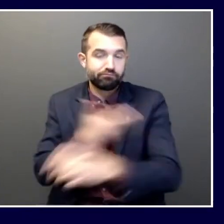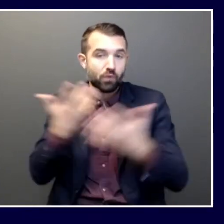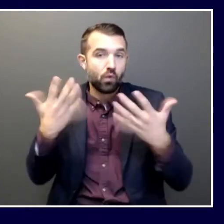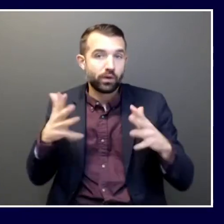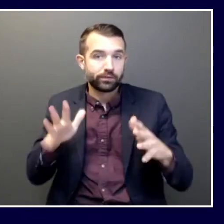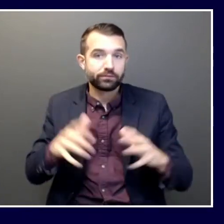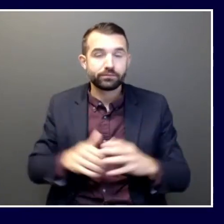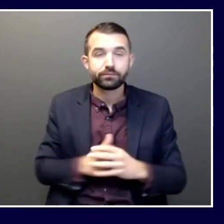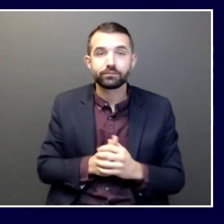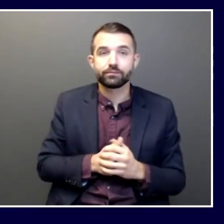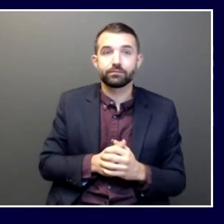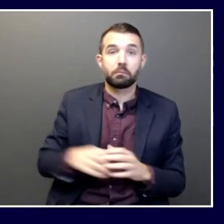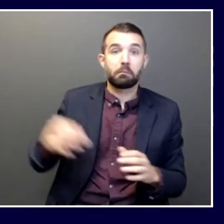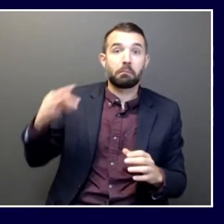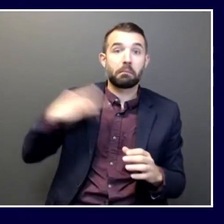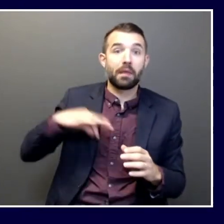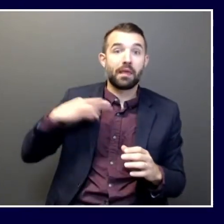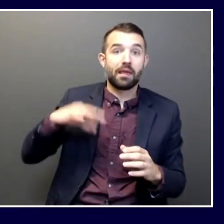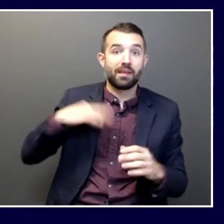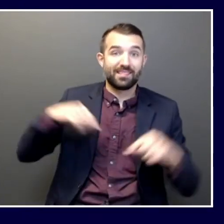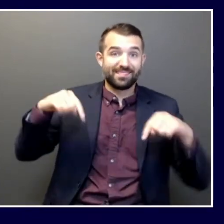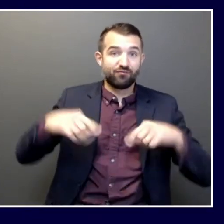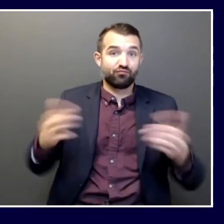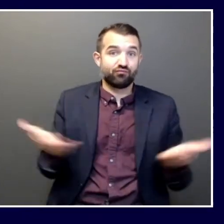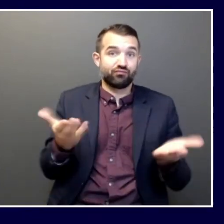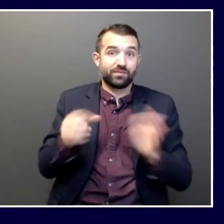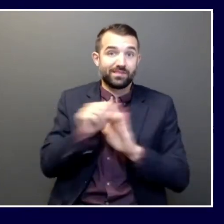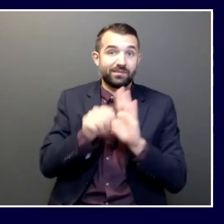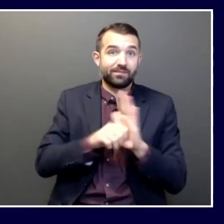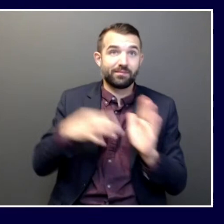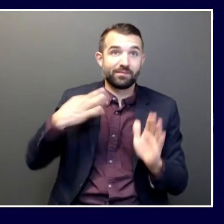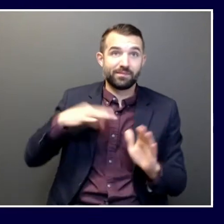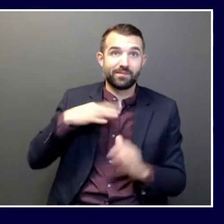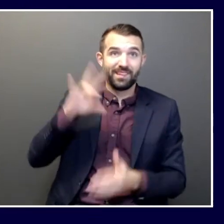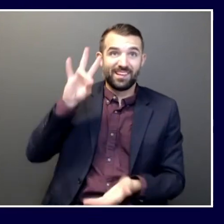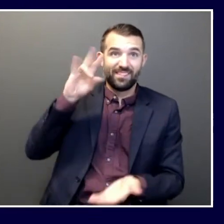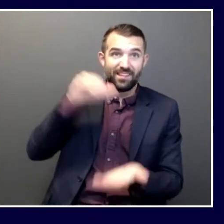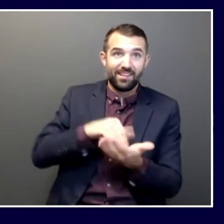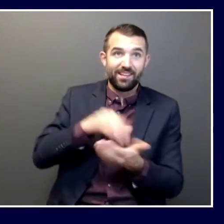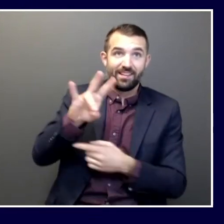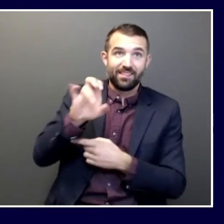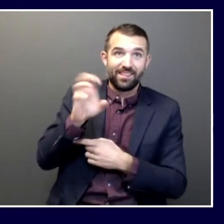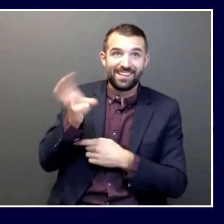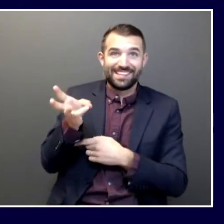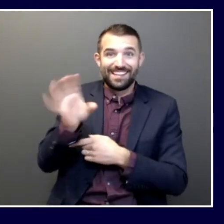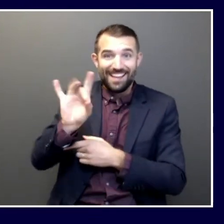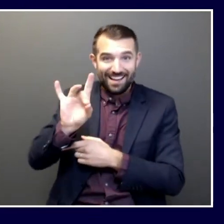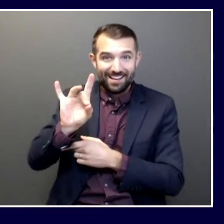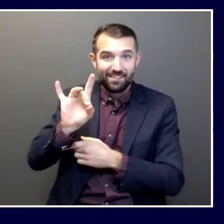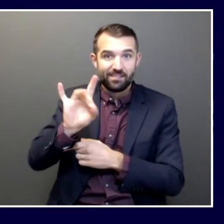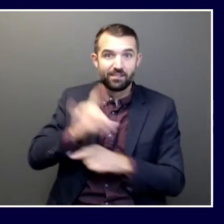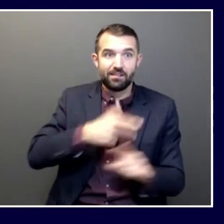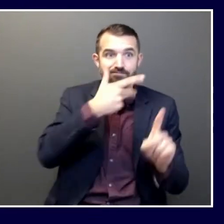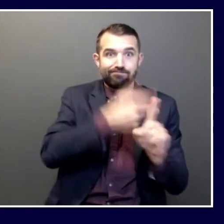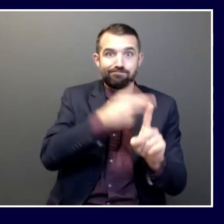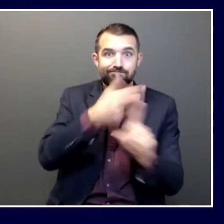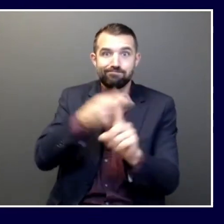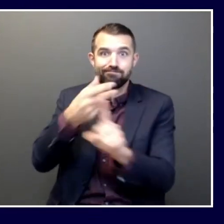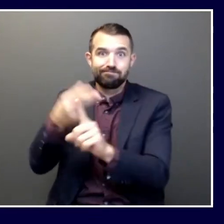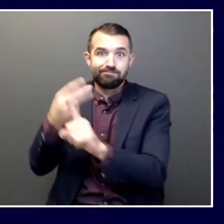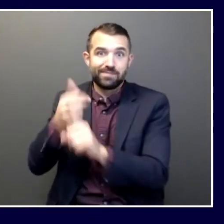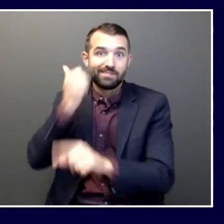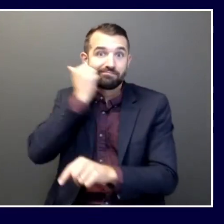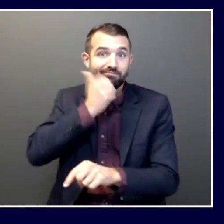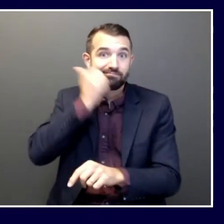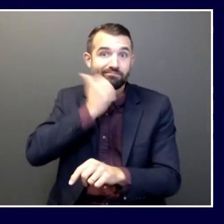currently administering 7,768 doses of COVID-19 vaccine every